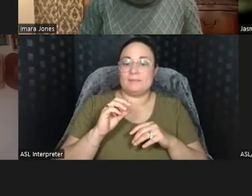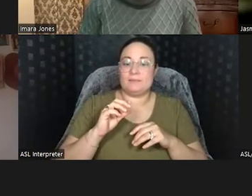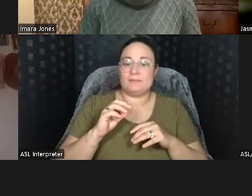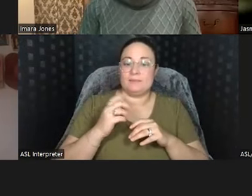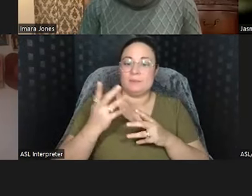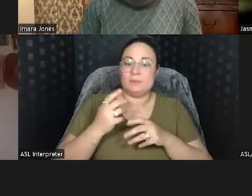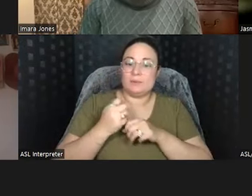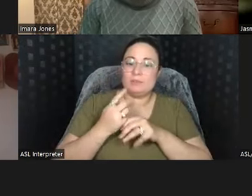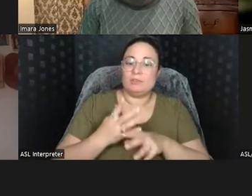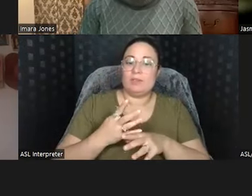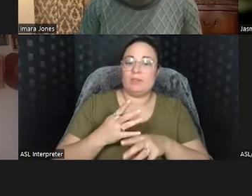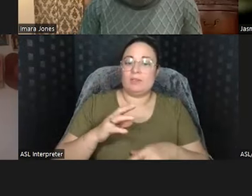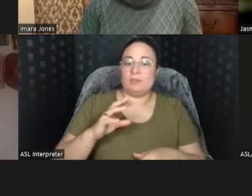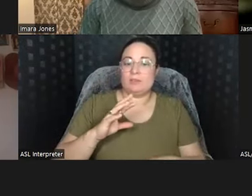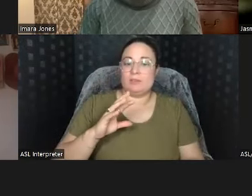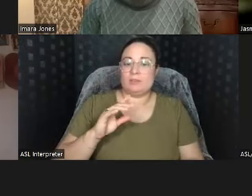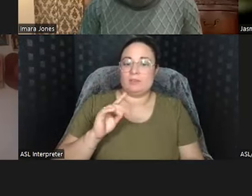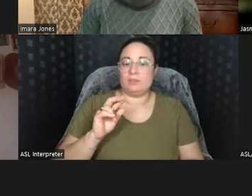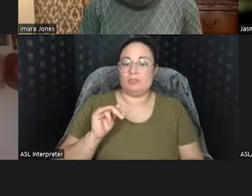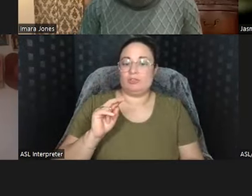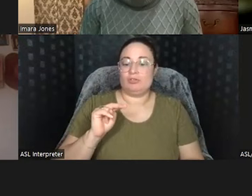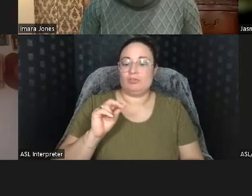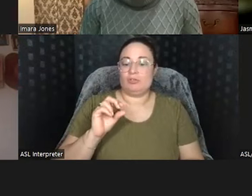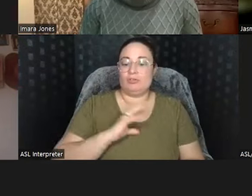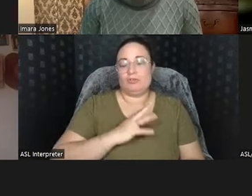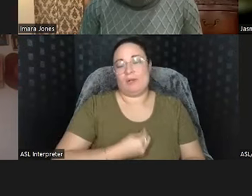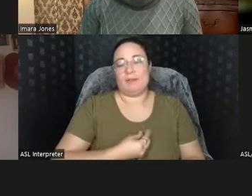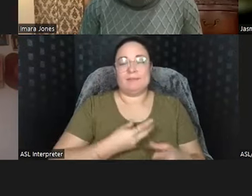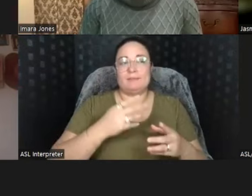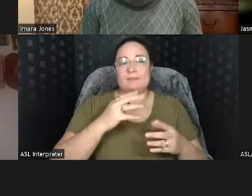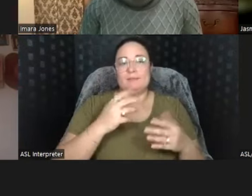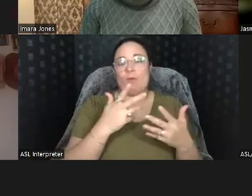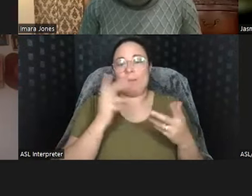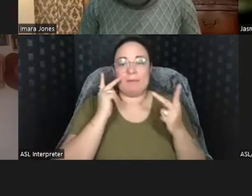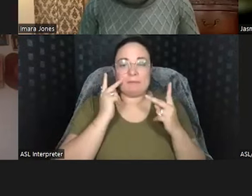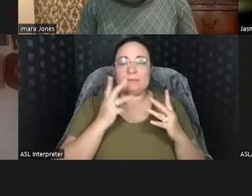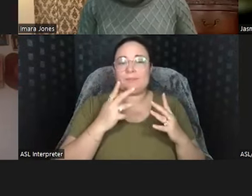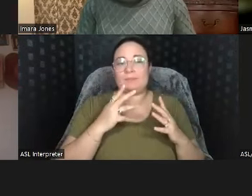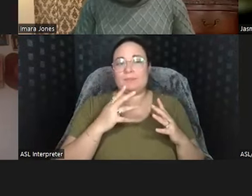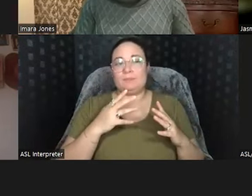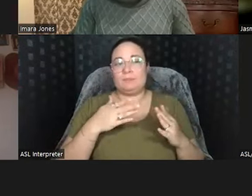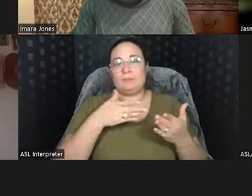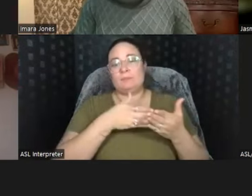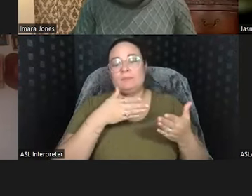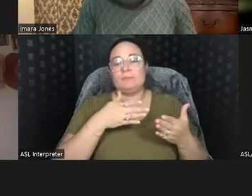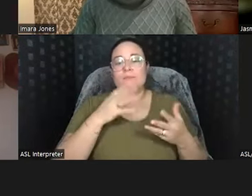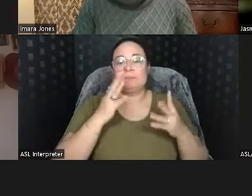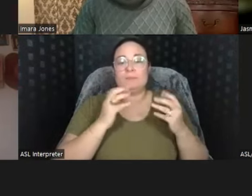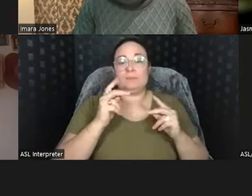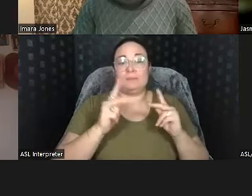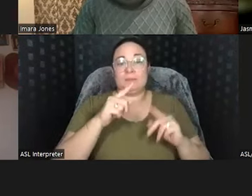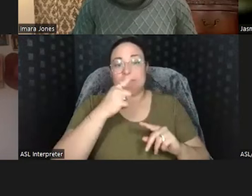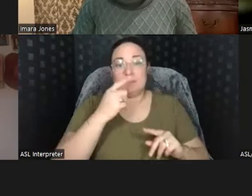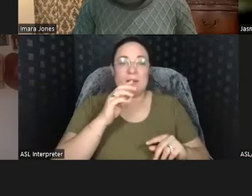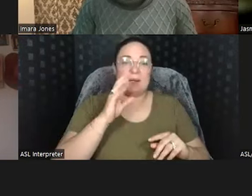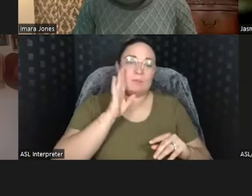of transphobia, the root causes of poverty that so many Black and Brown TGNC folks are